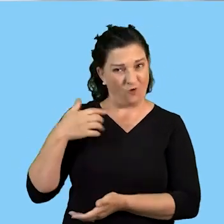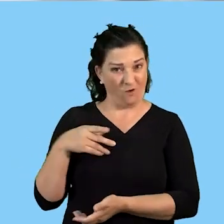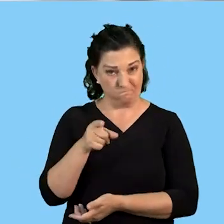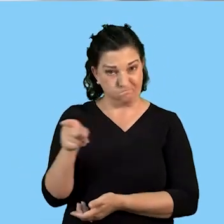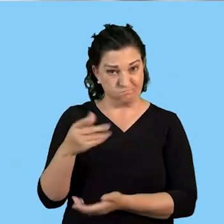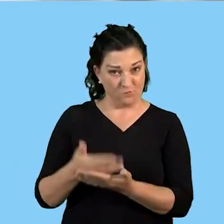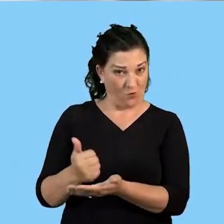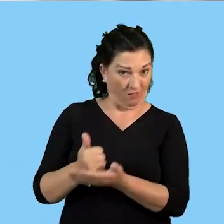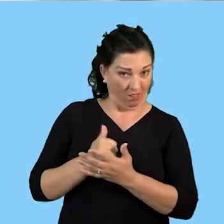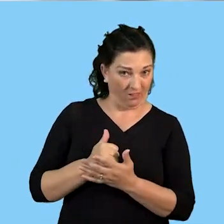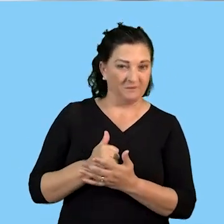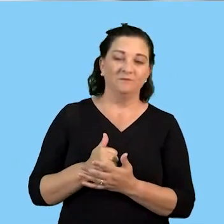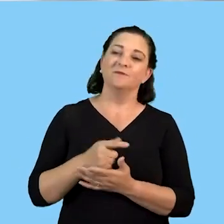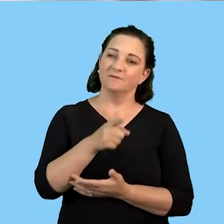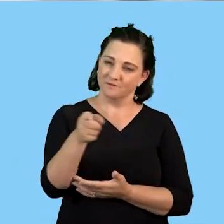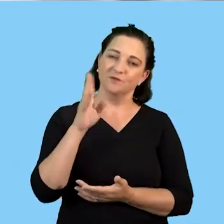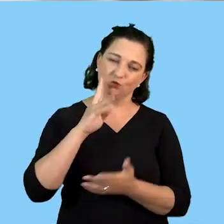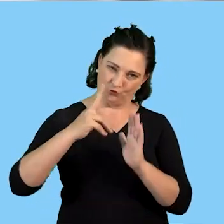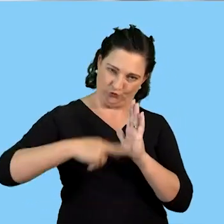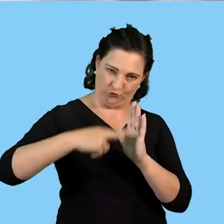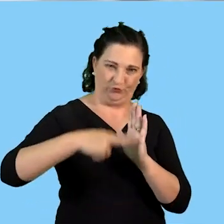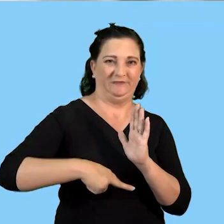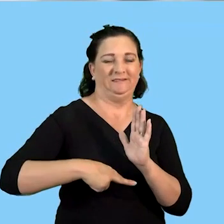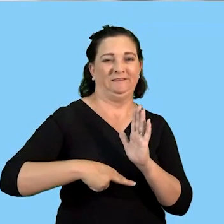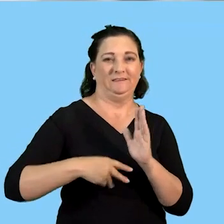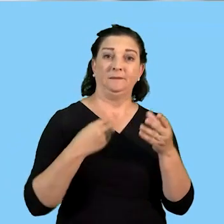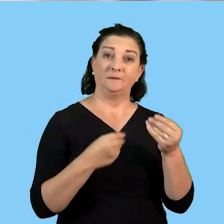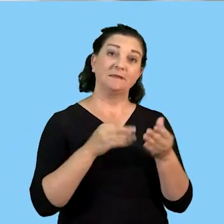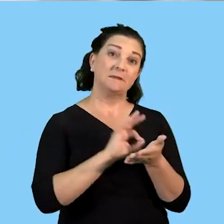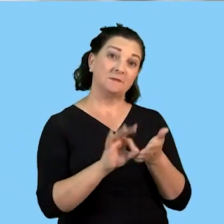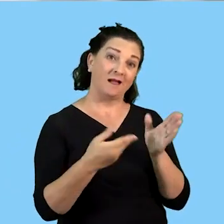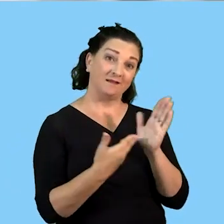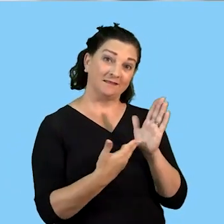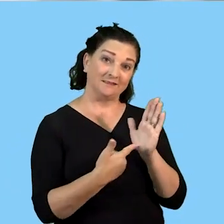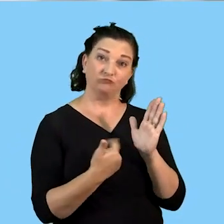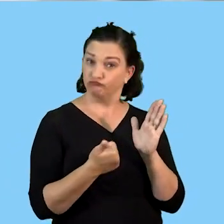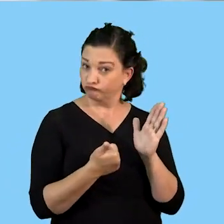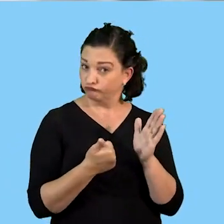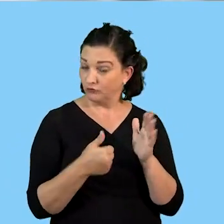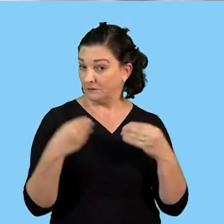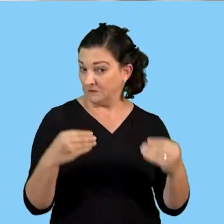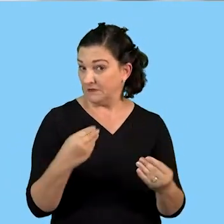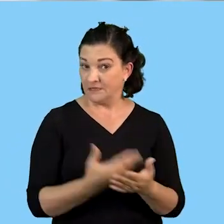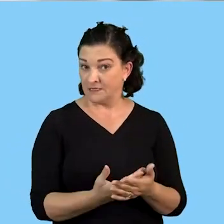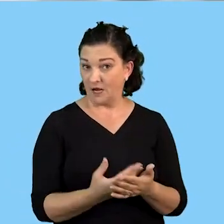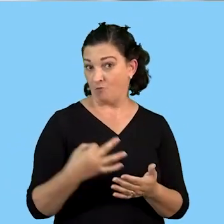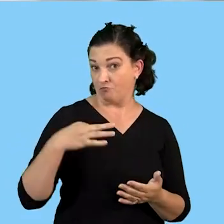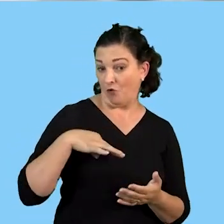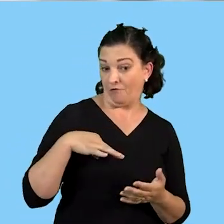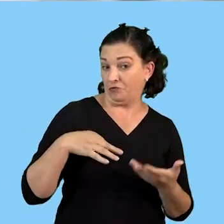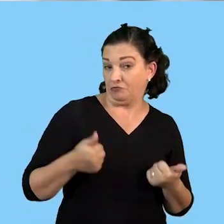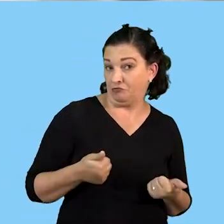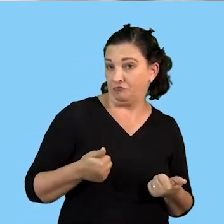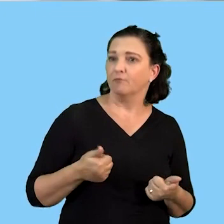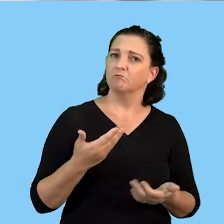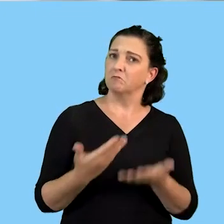us because if we want investors, they are going to read our business plan and see if whether our business is going